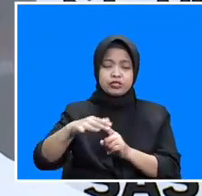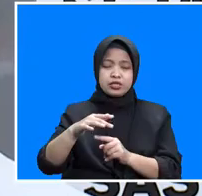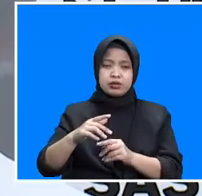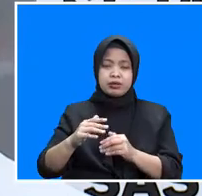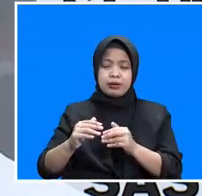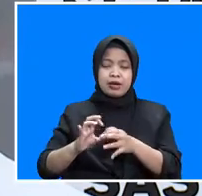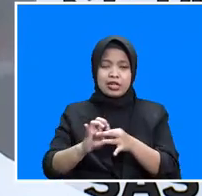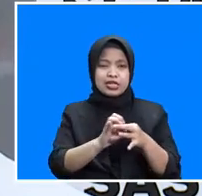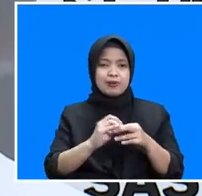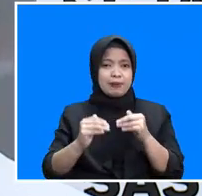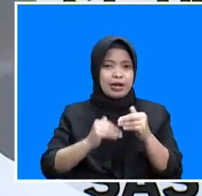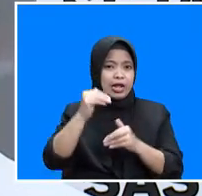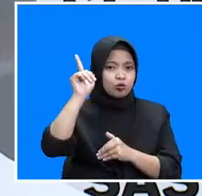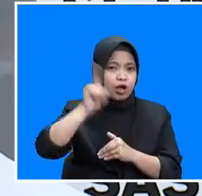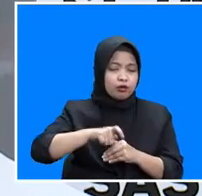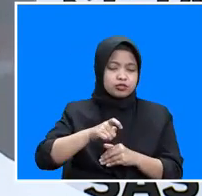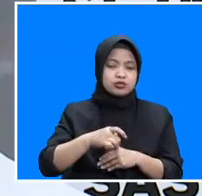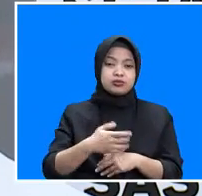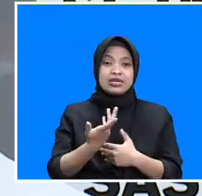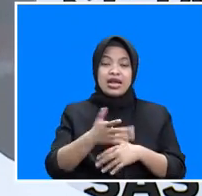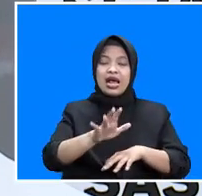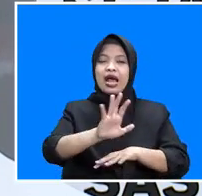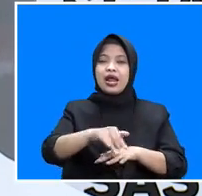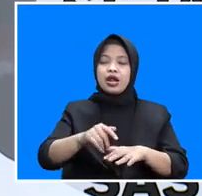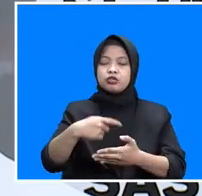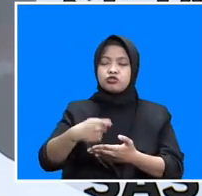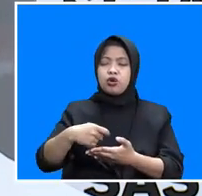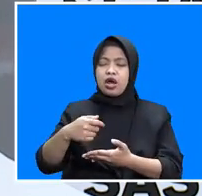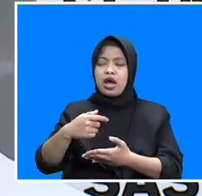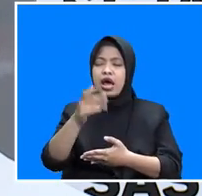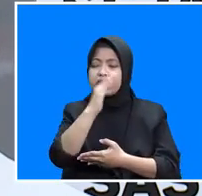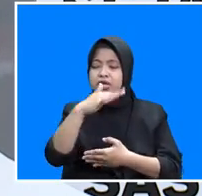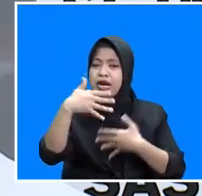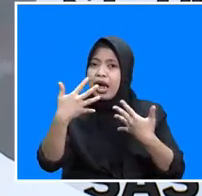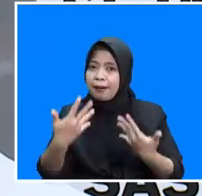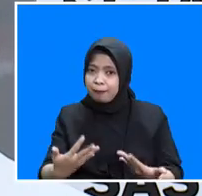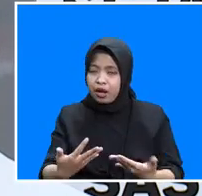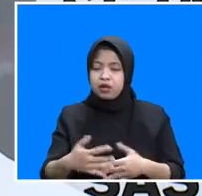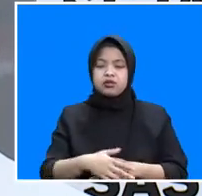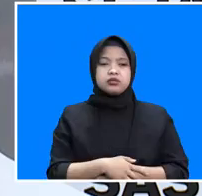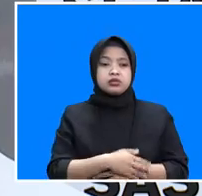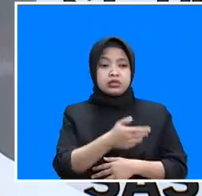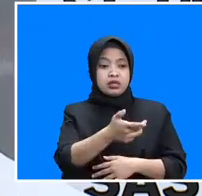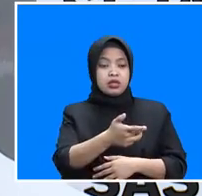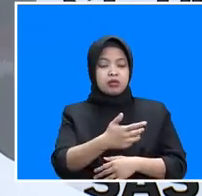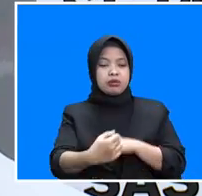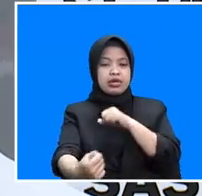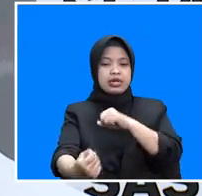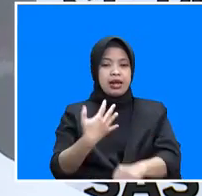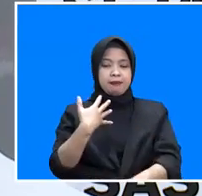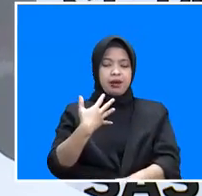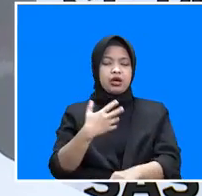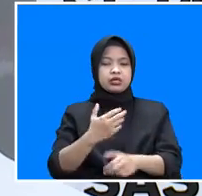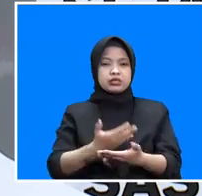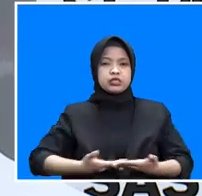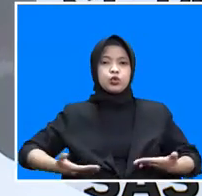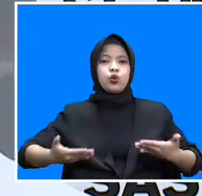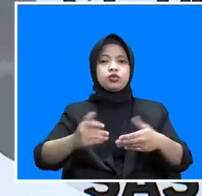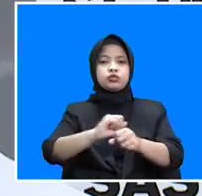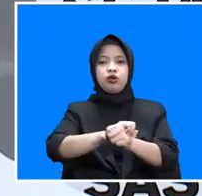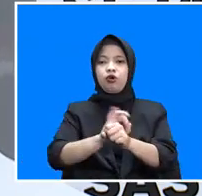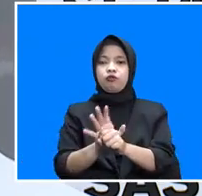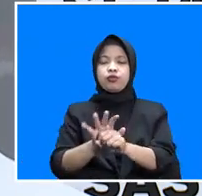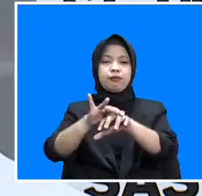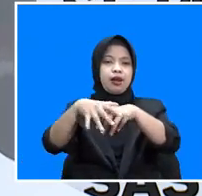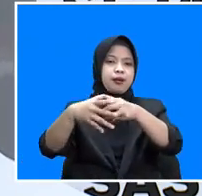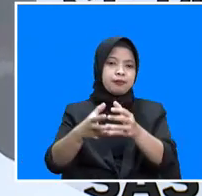situation of out-of-school children and how they've been impacted by the pandemic. So helping district governments to sort of really understand